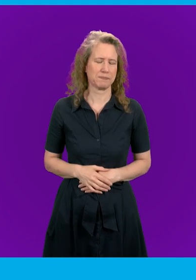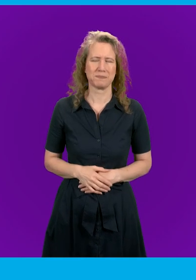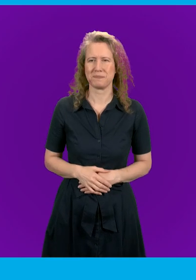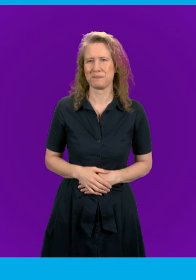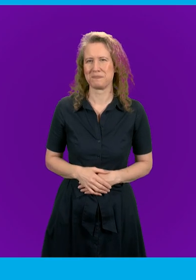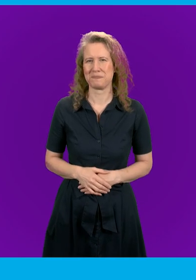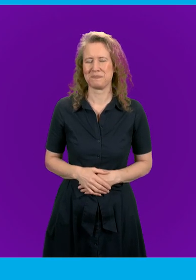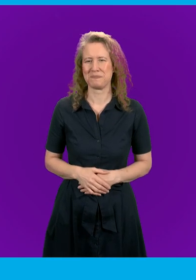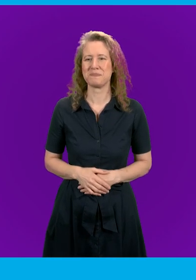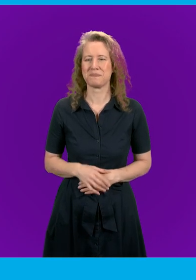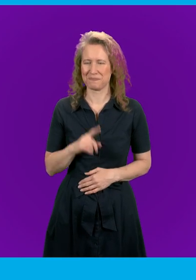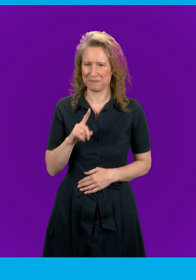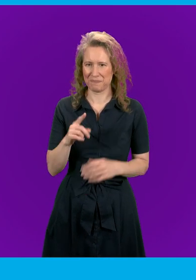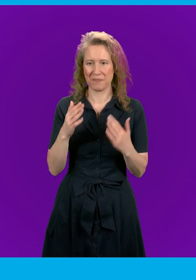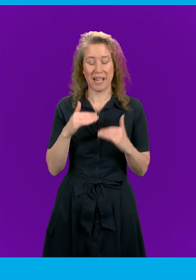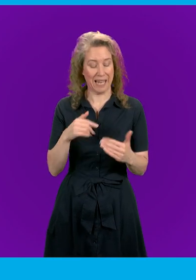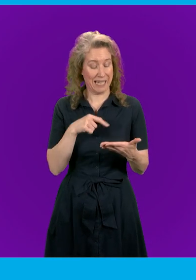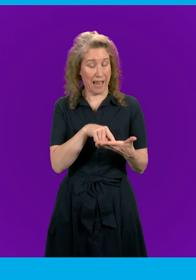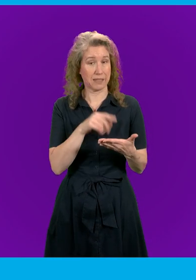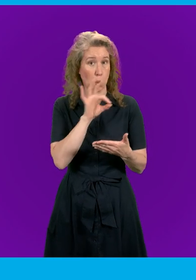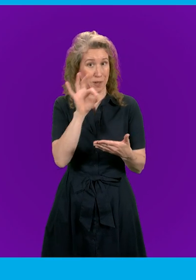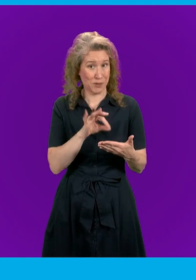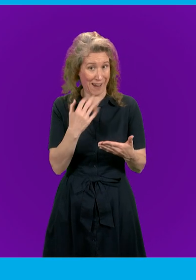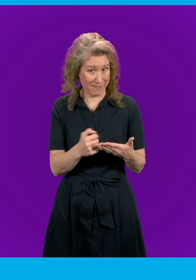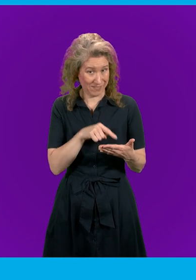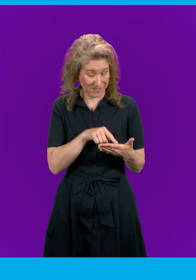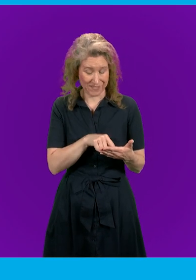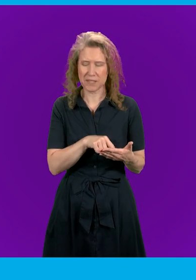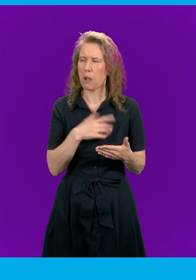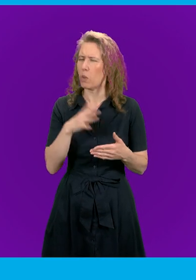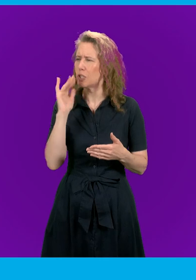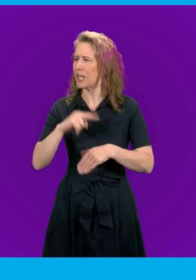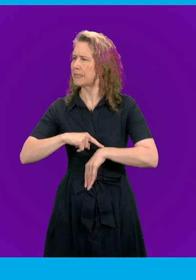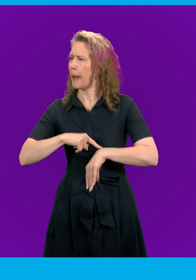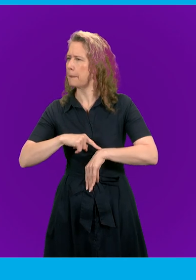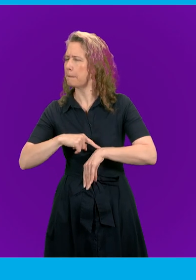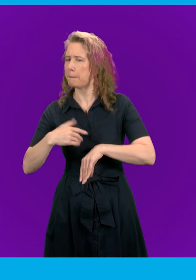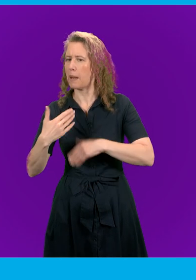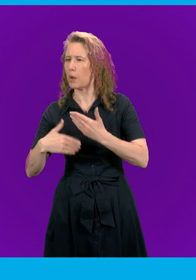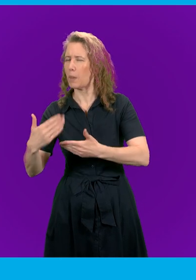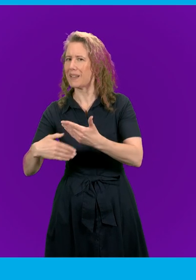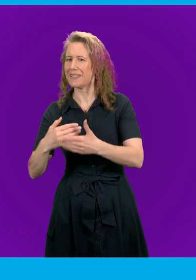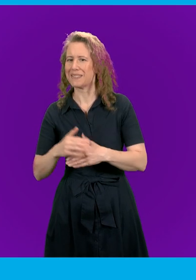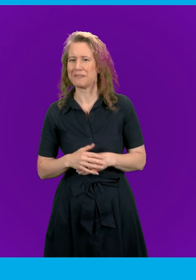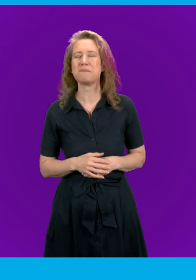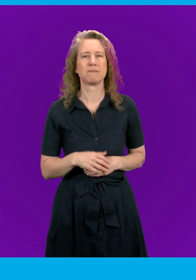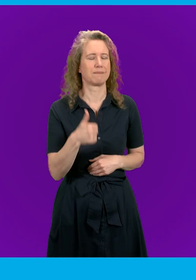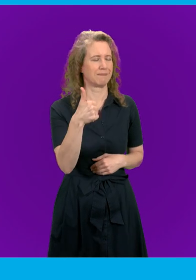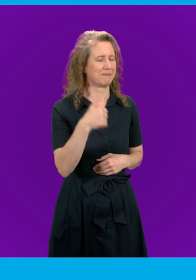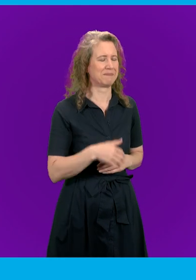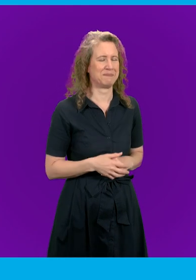Okay, great. This question is actually kind of related. I just got to do a quick time check because I don't have a. You've got like an hour. Okay, perfect.